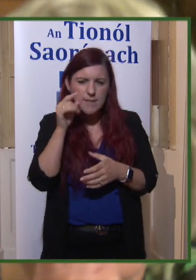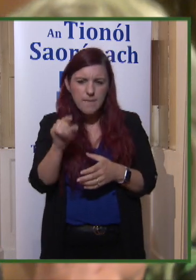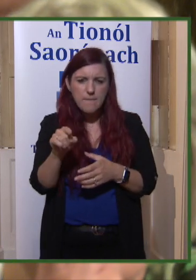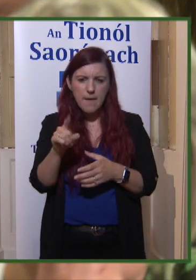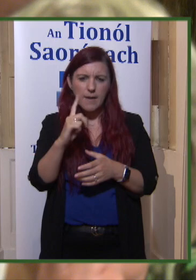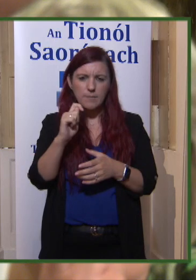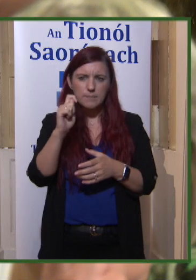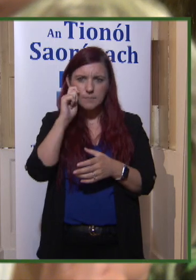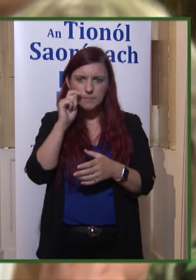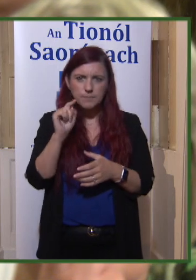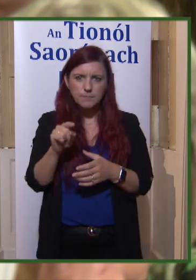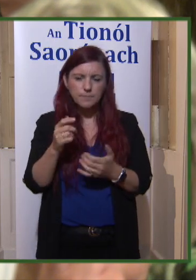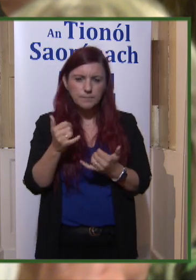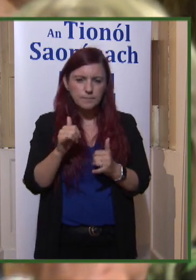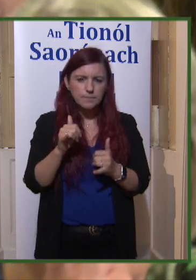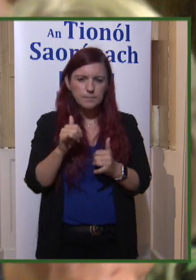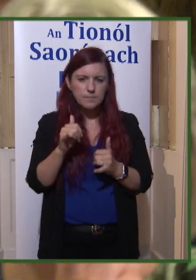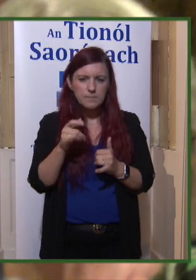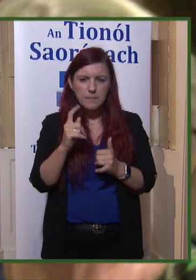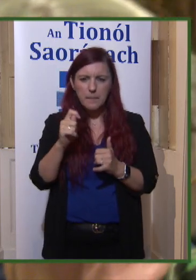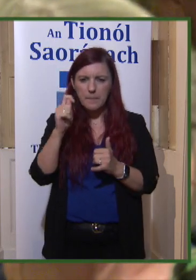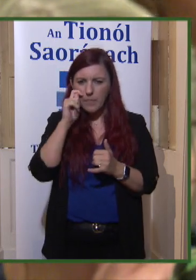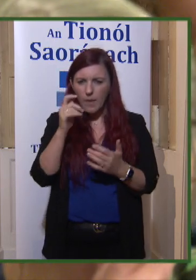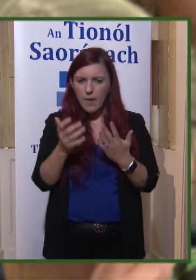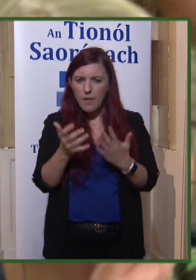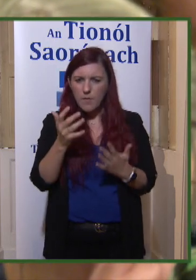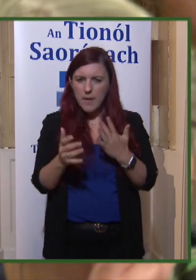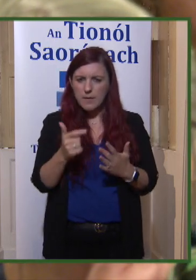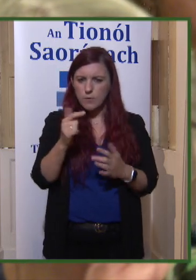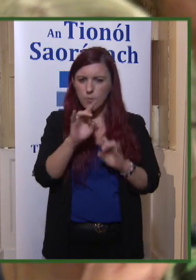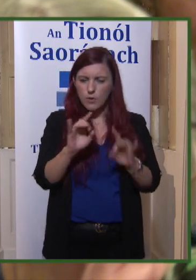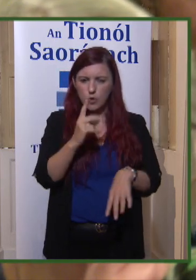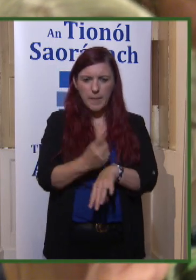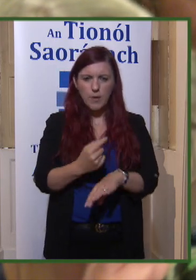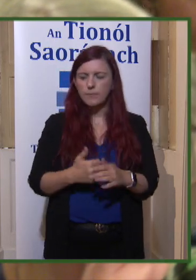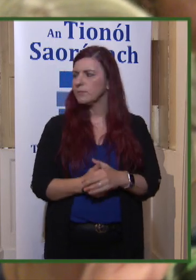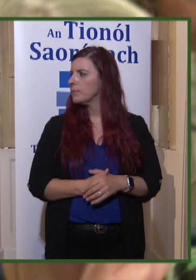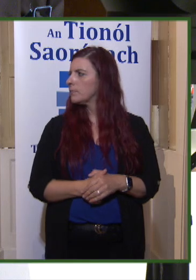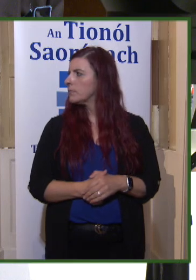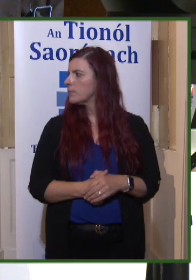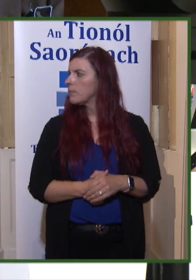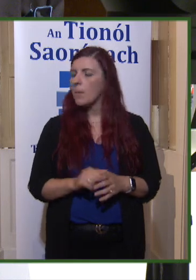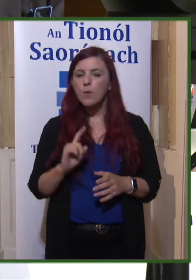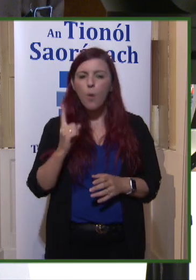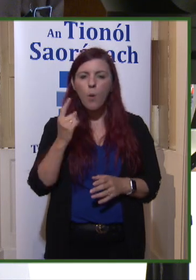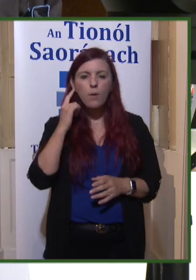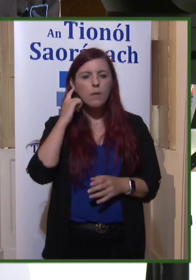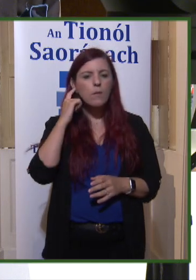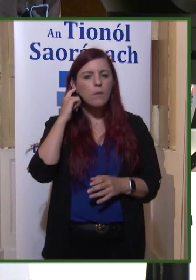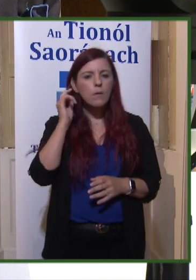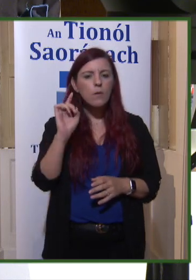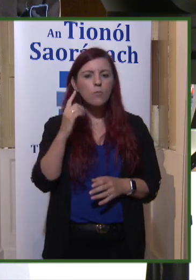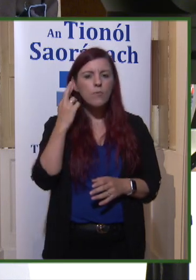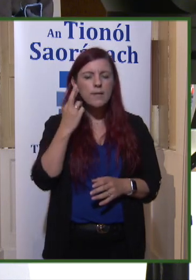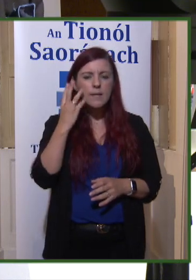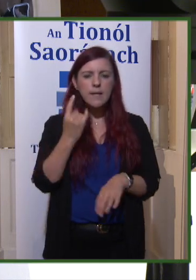thoughts into people's minds. I think for balance, the two questions should be there. I think we should deal with it. I mean, the only reason it's in, Paul, because it's reflected